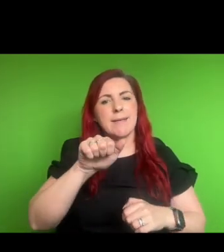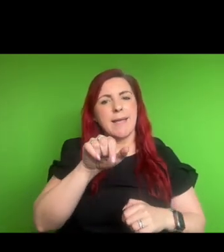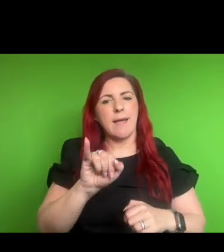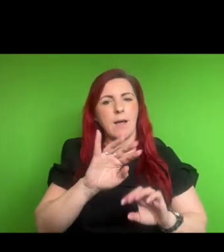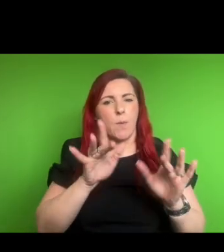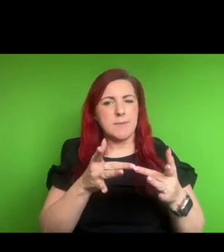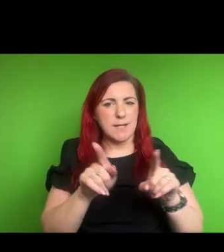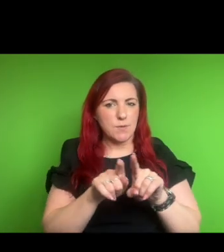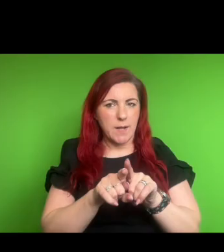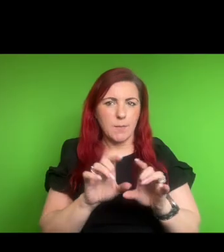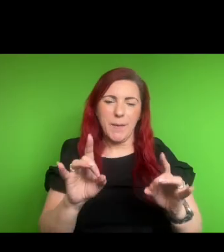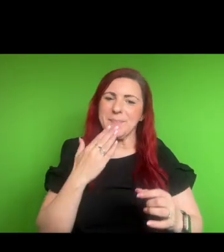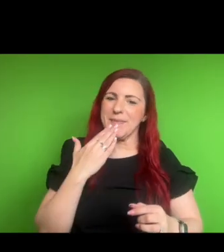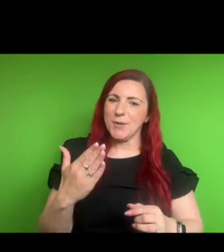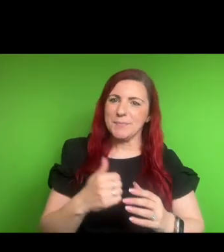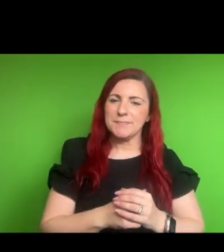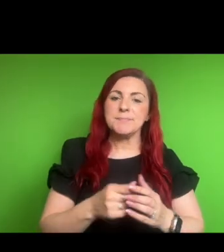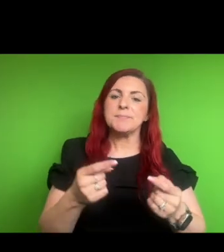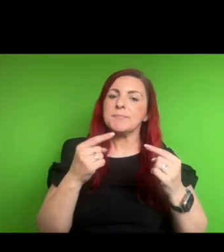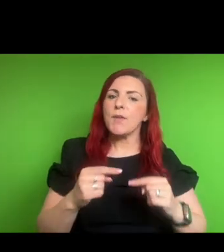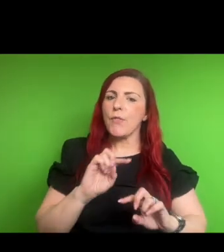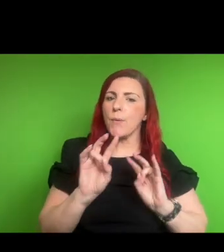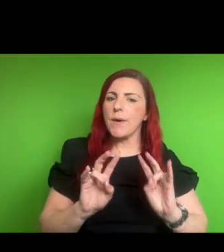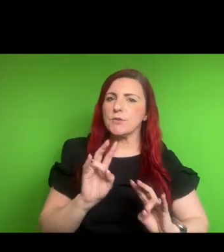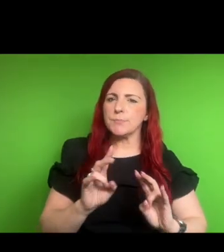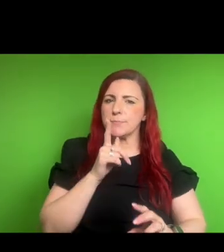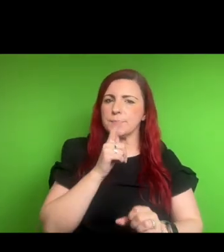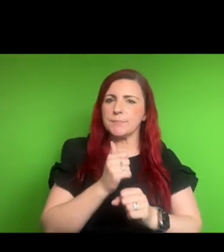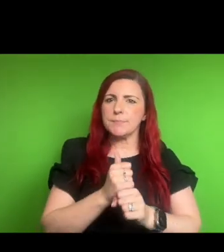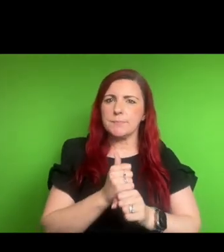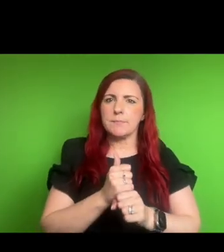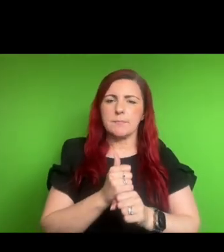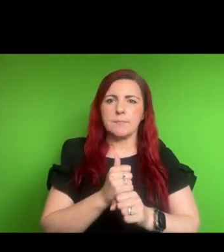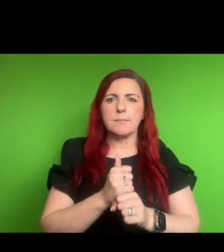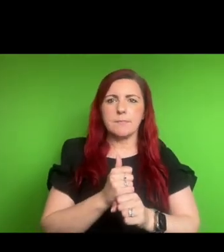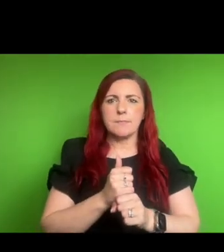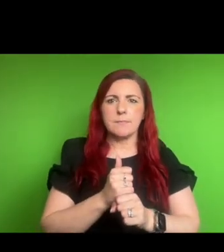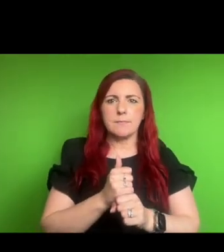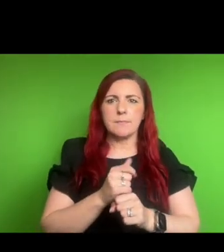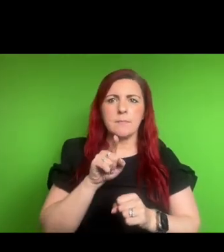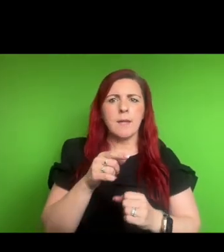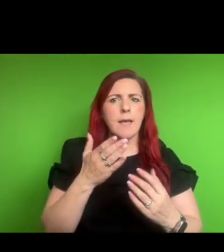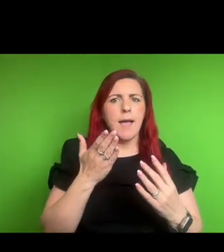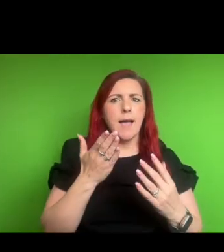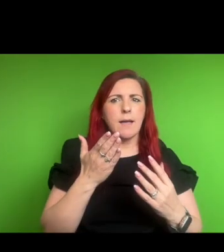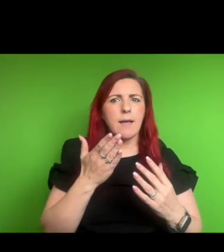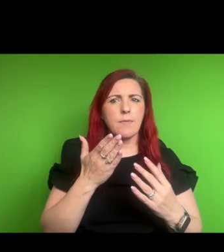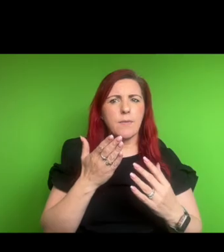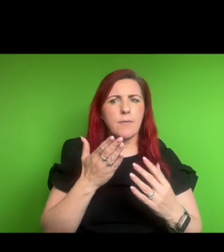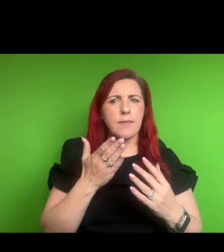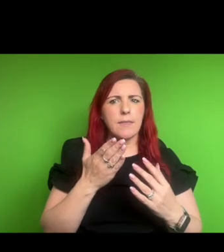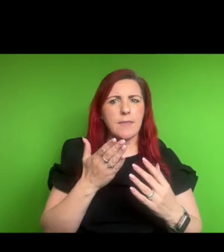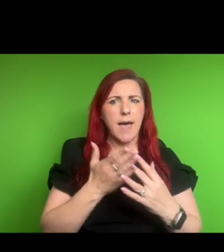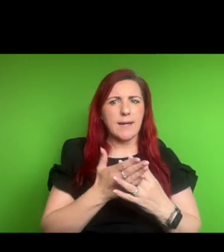Great, thank you. And then just another question here, which is where can we access the standards? And I know that you went over